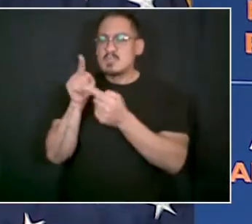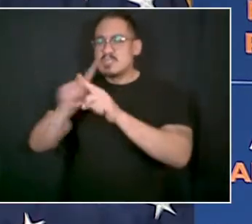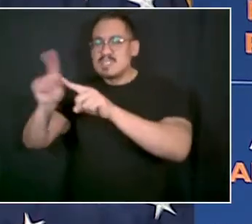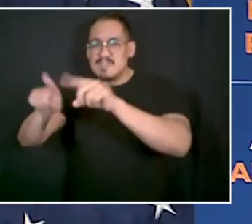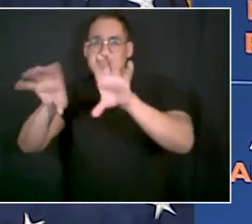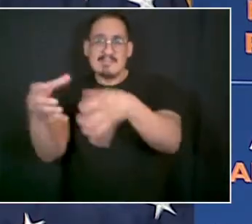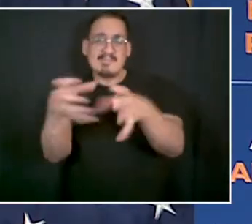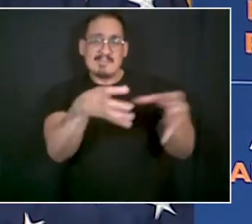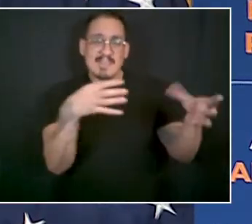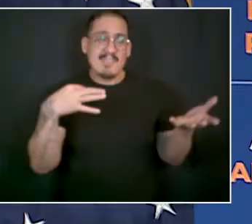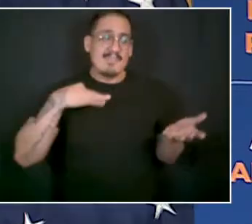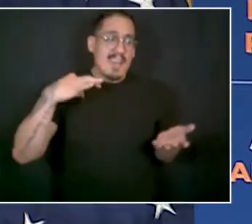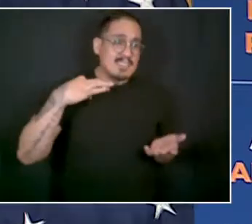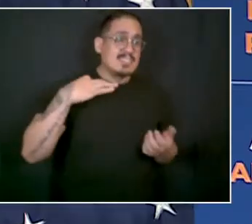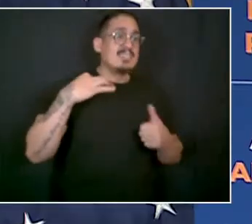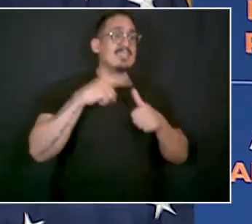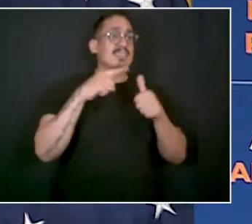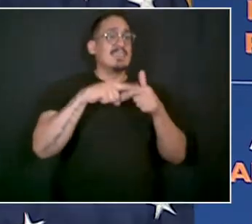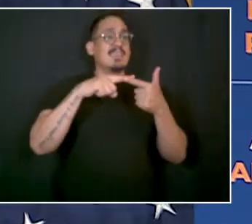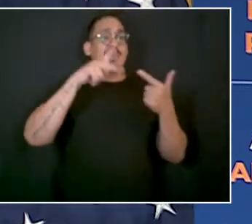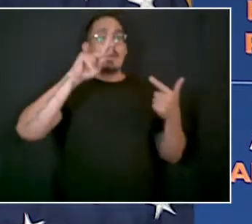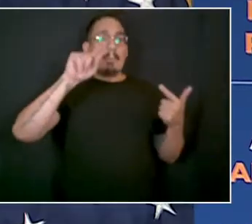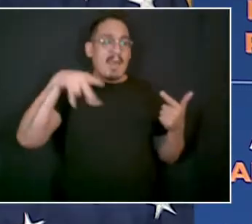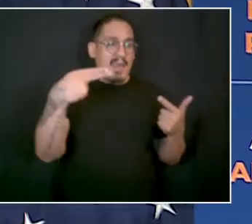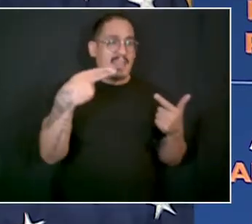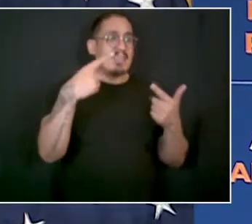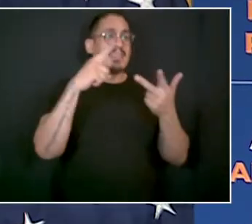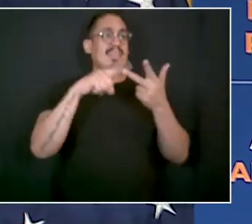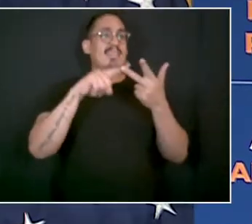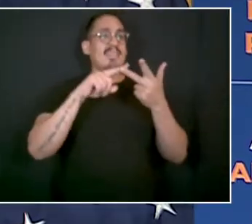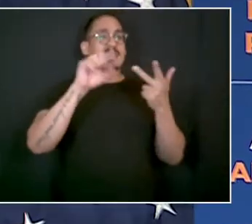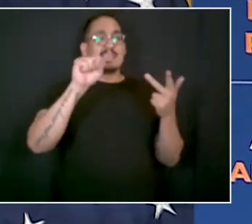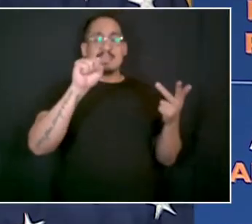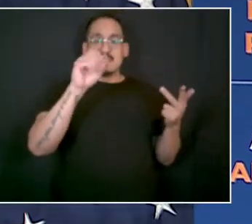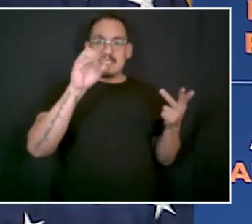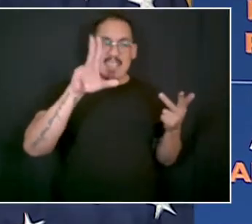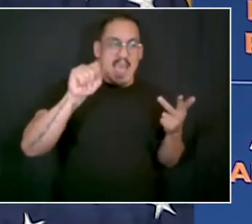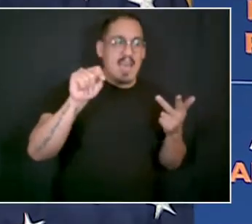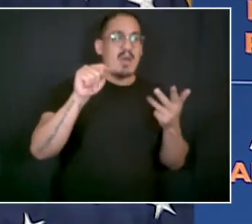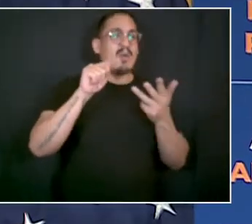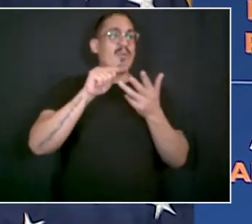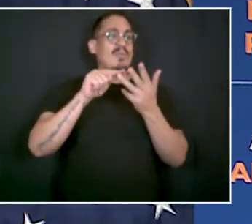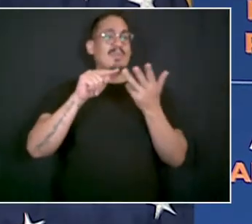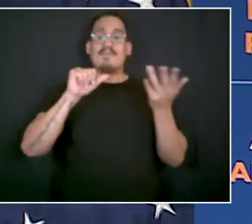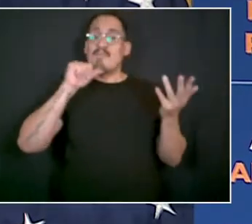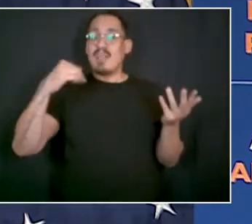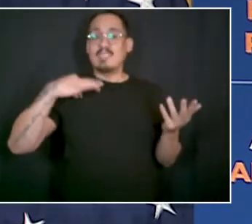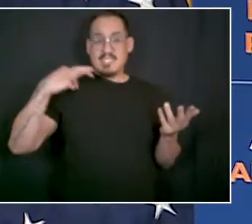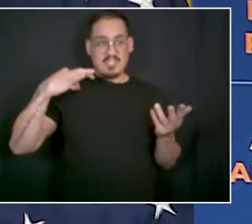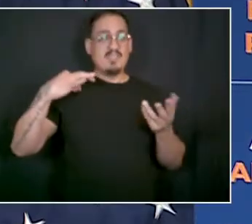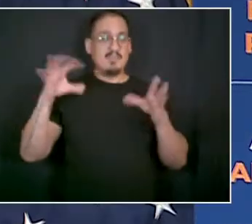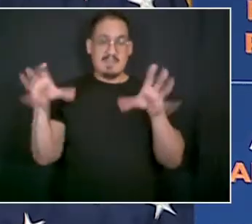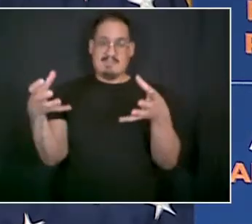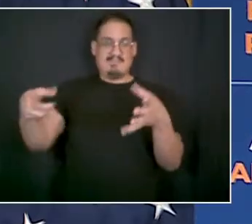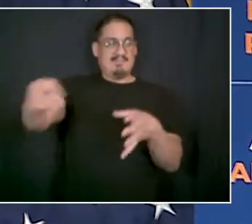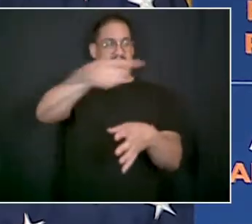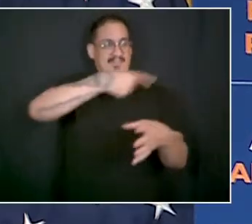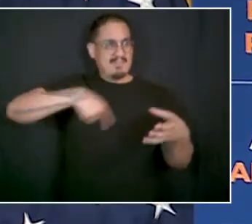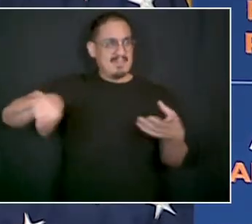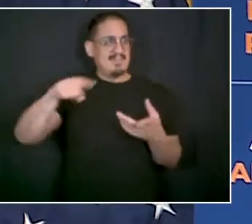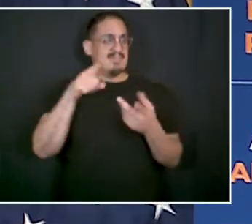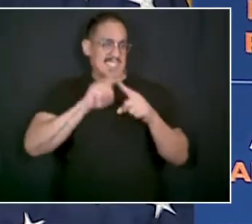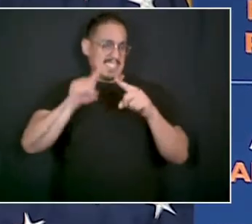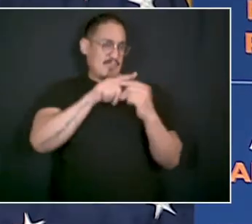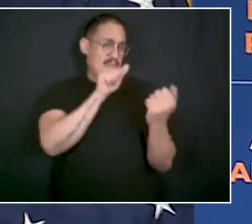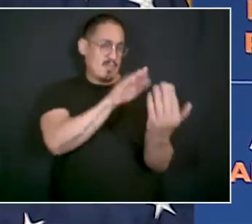to our encampments. They told me in the beginning of this administration, Eric, don't do it. They're gonna, no